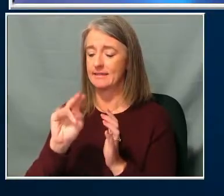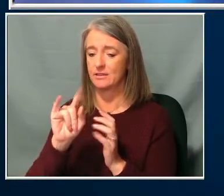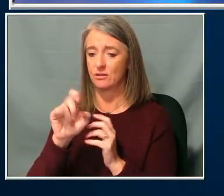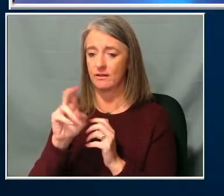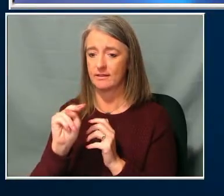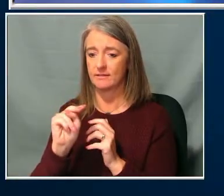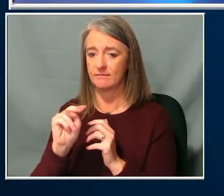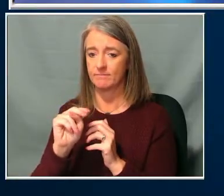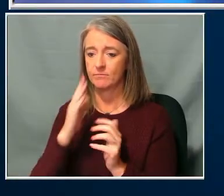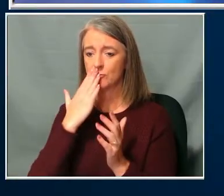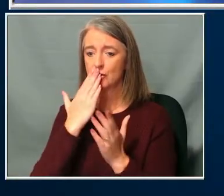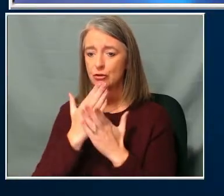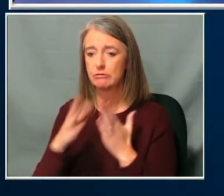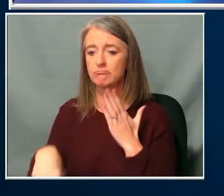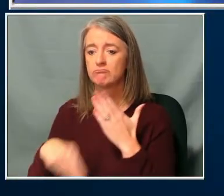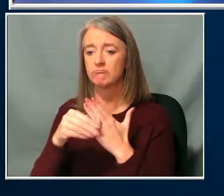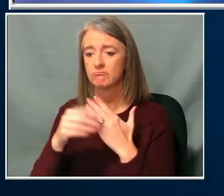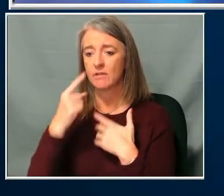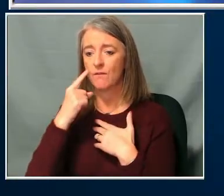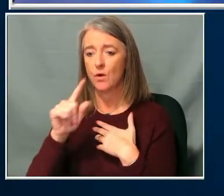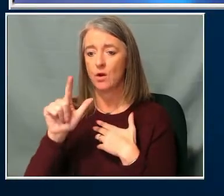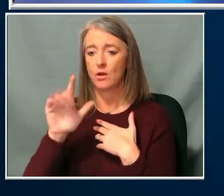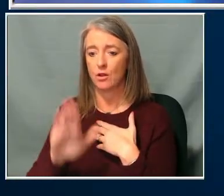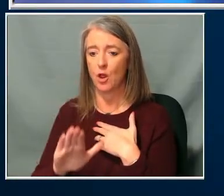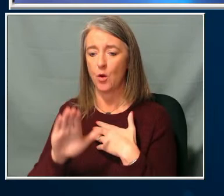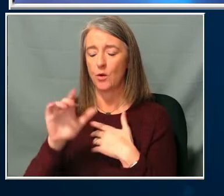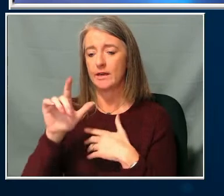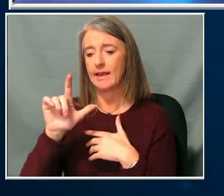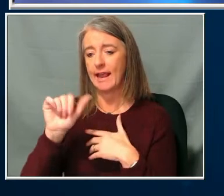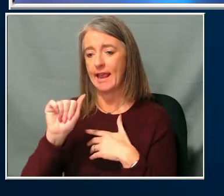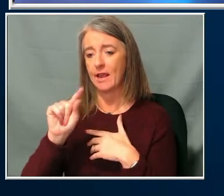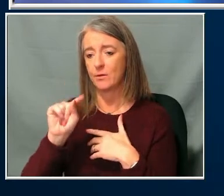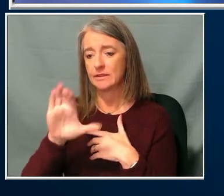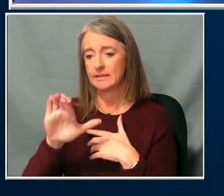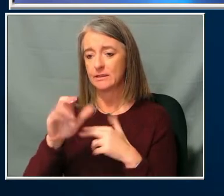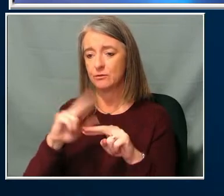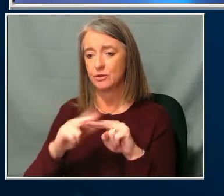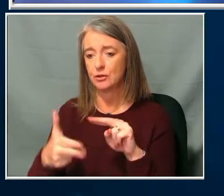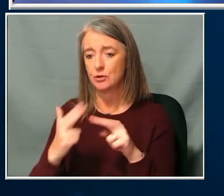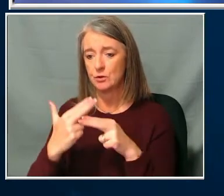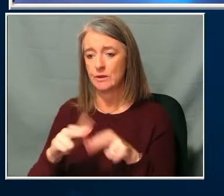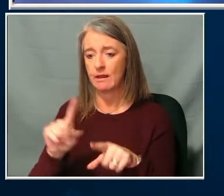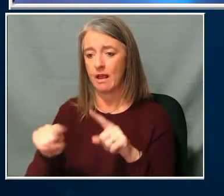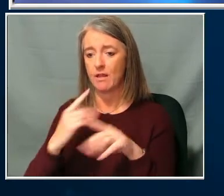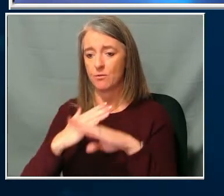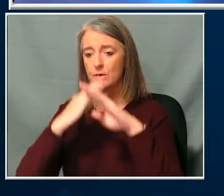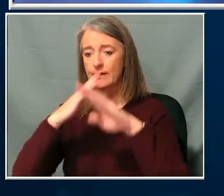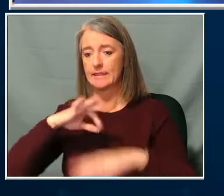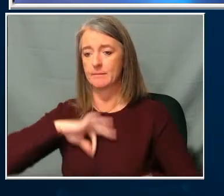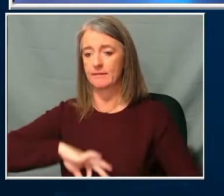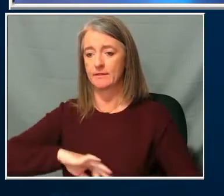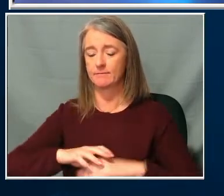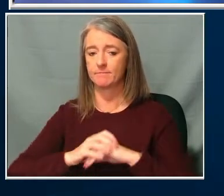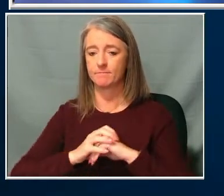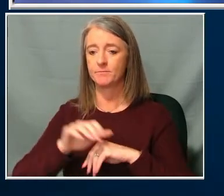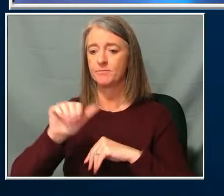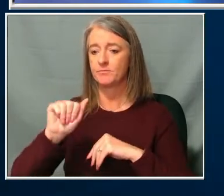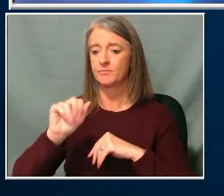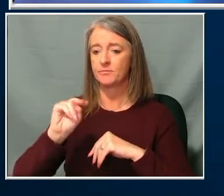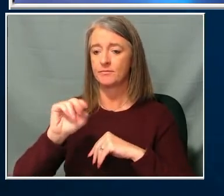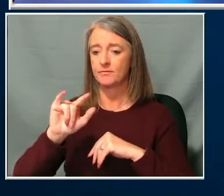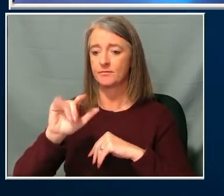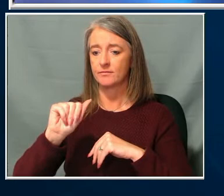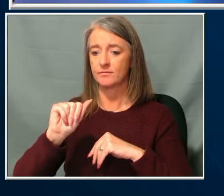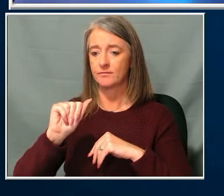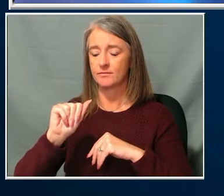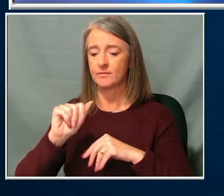good adjunct both for lowering A1C, helping reduce weight, and those other protective benefits. Angela is pre-diabetic. Can that